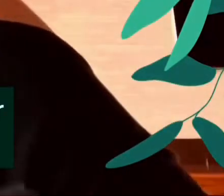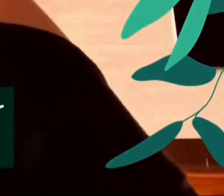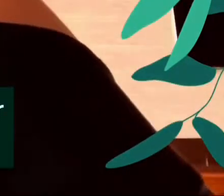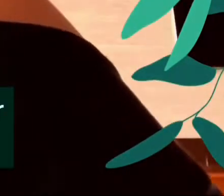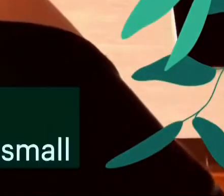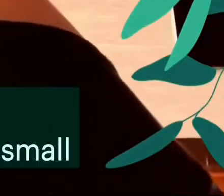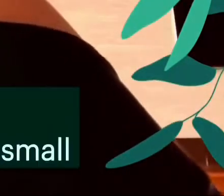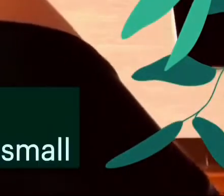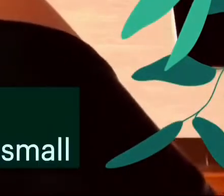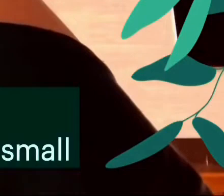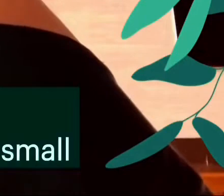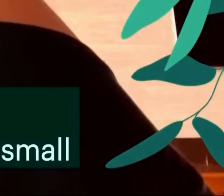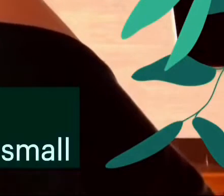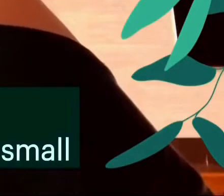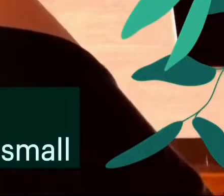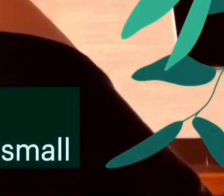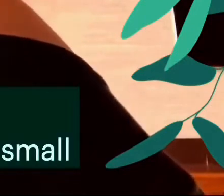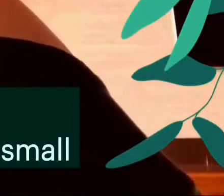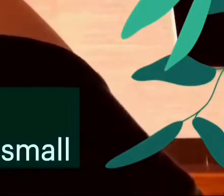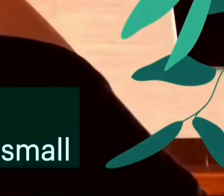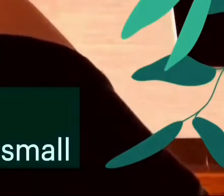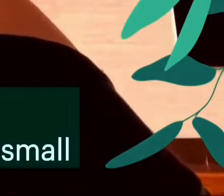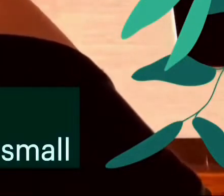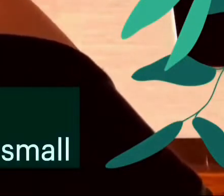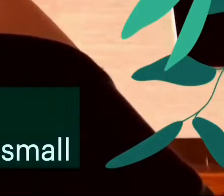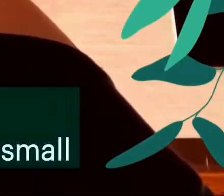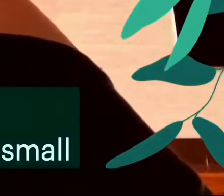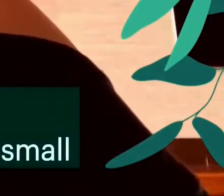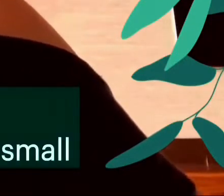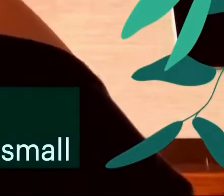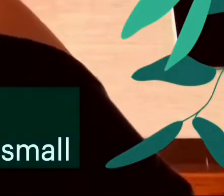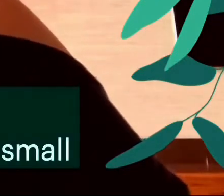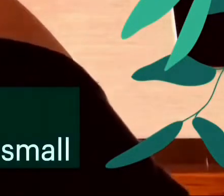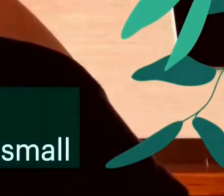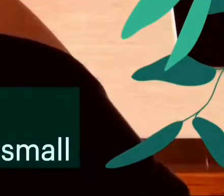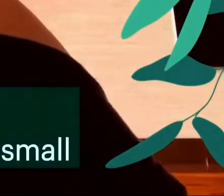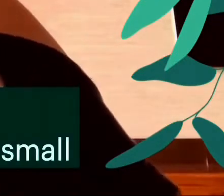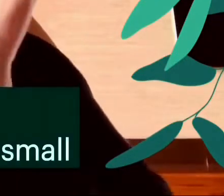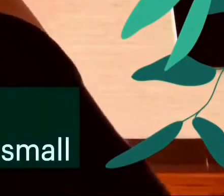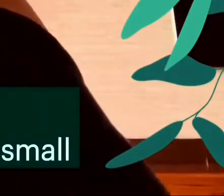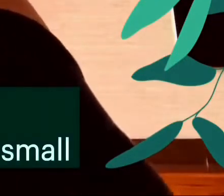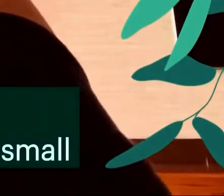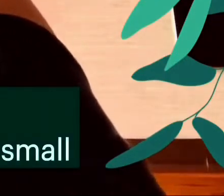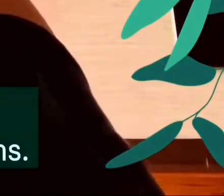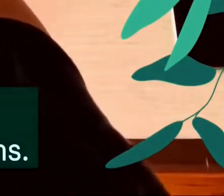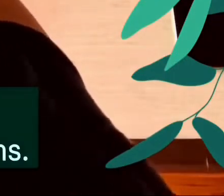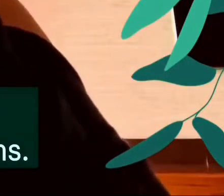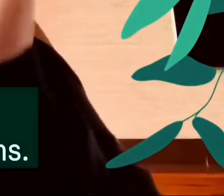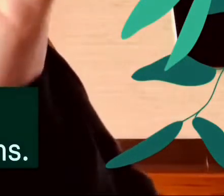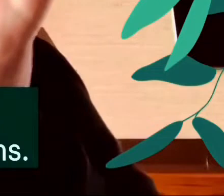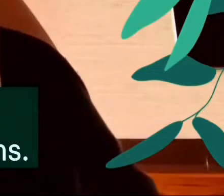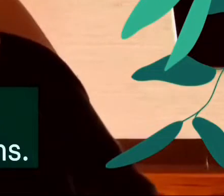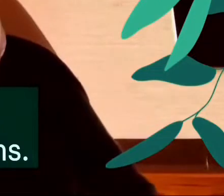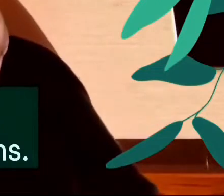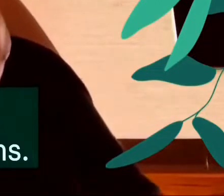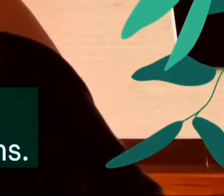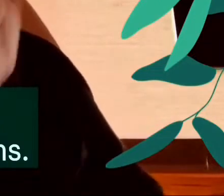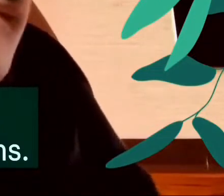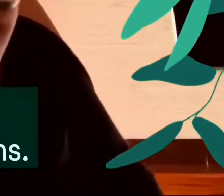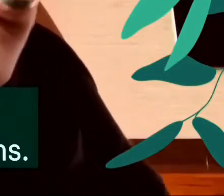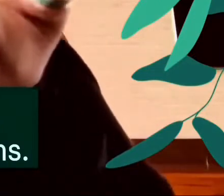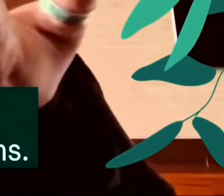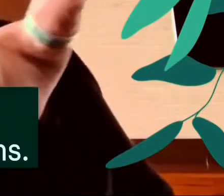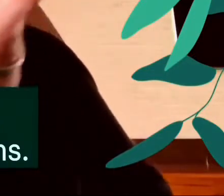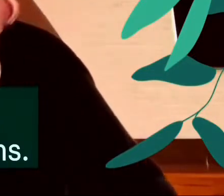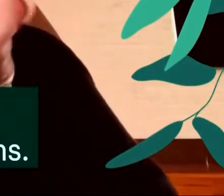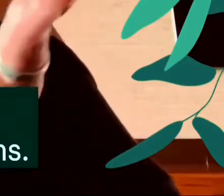present. We've always been fractal, meaning we've always been these small parts of a pattern with